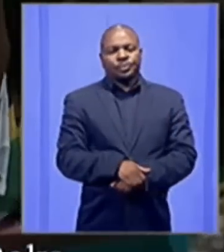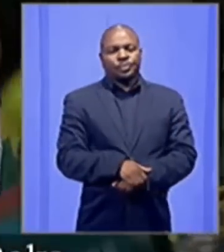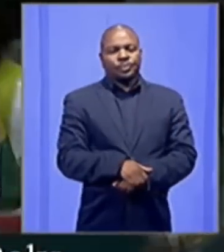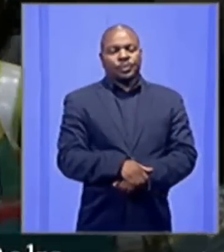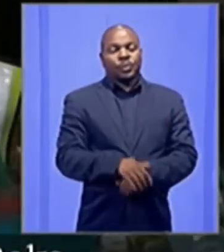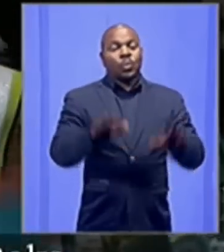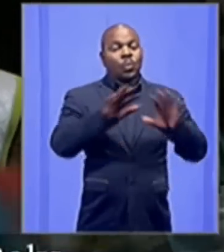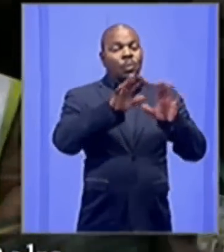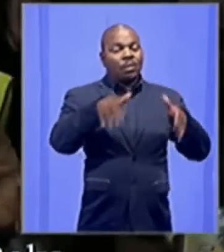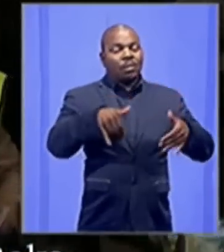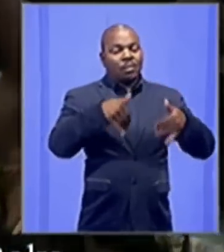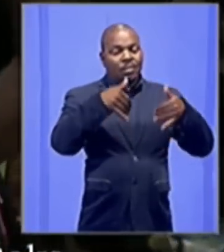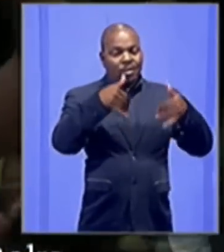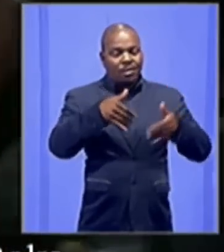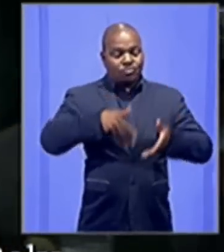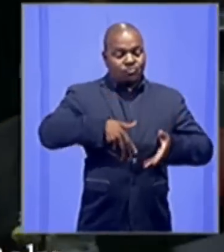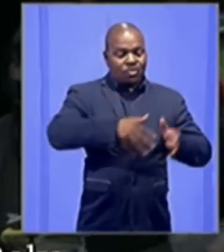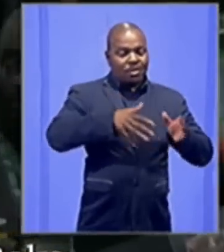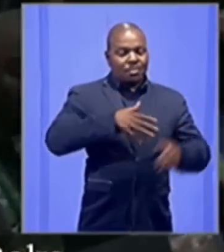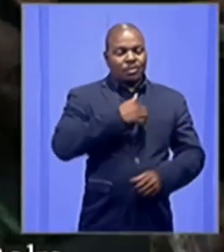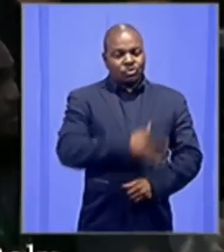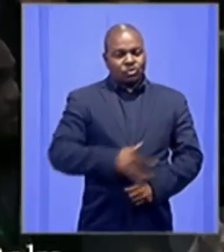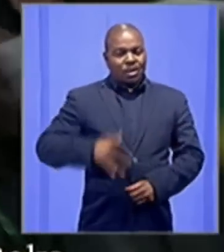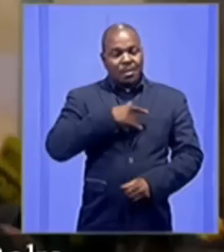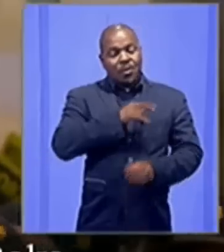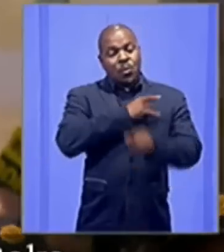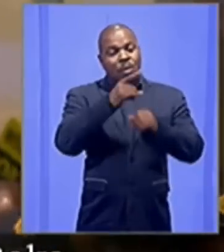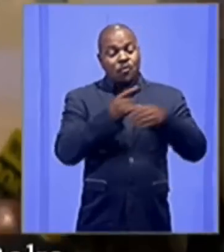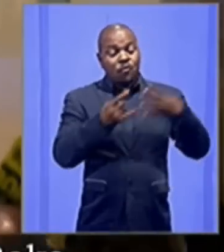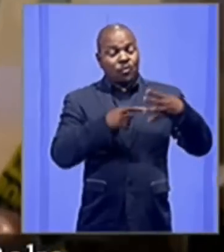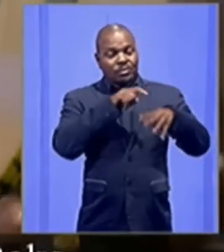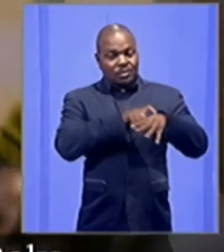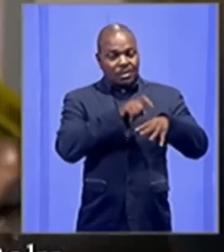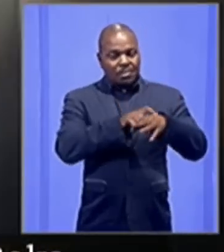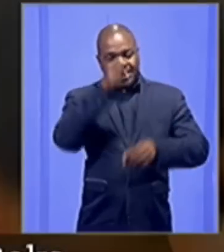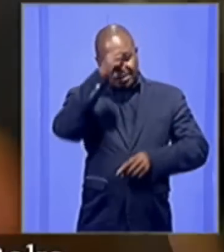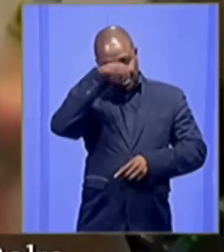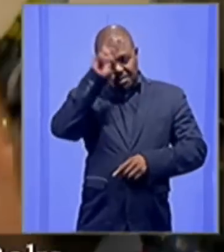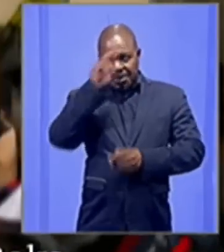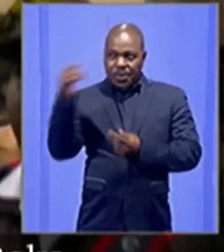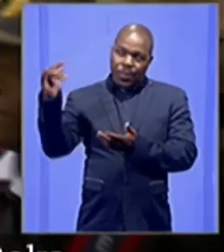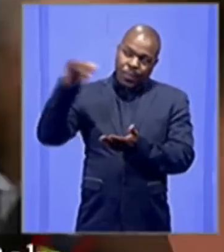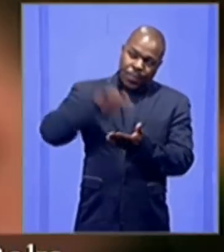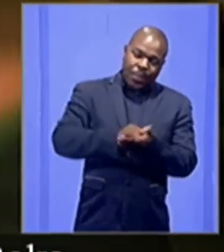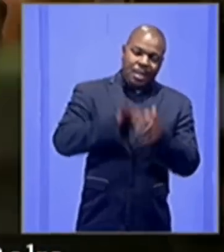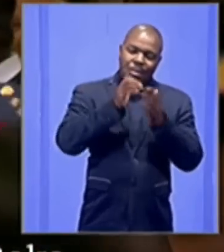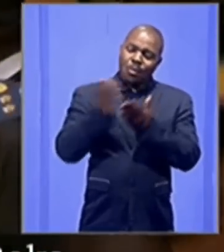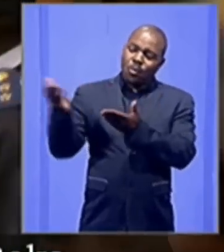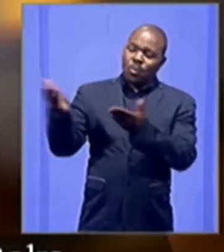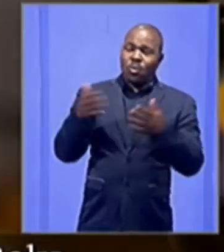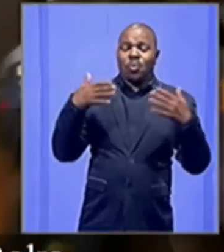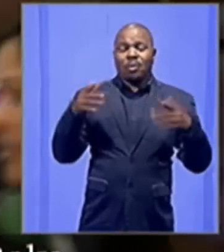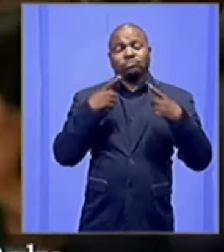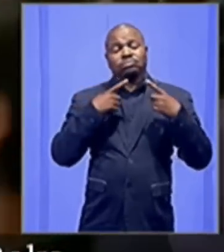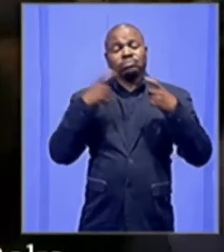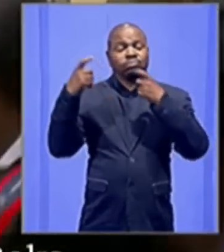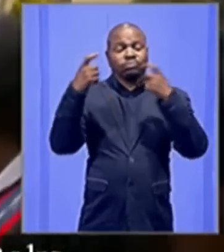Dinkgwethe tša lefase tša rugby makga a mane di Springboks di hlwele di amogetšwe ka legoa ka boemafofaneng